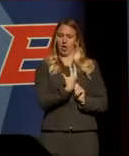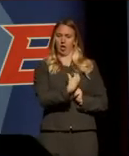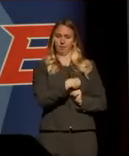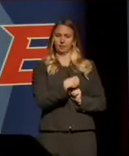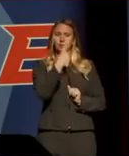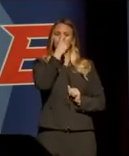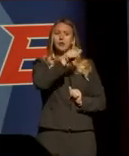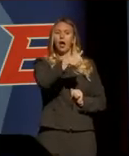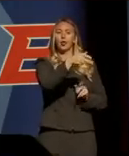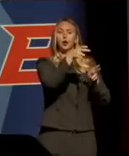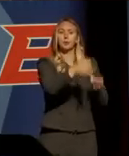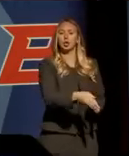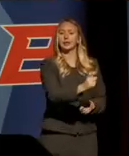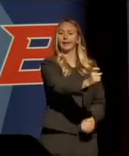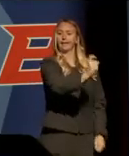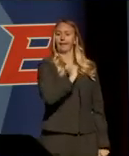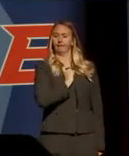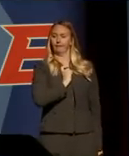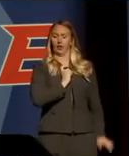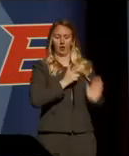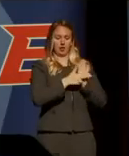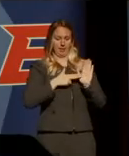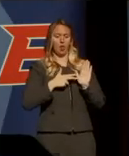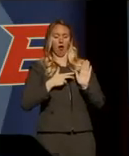has nothing to do with how we see ourselves.